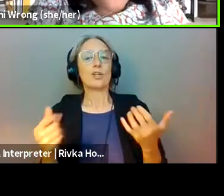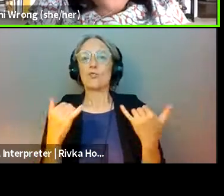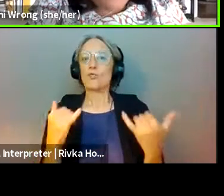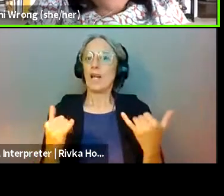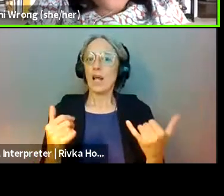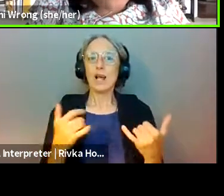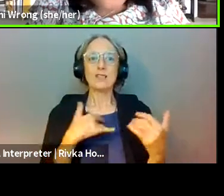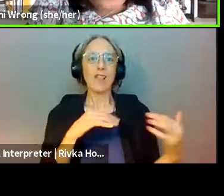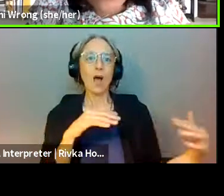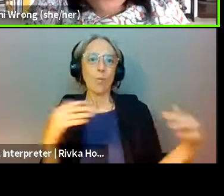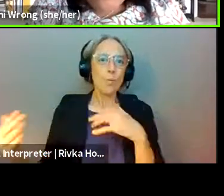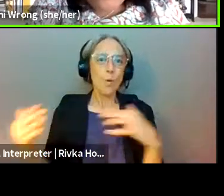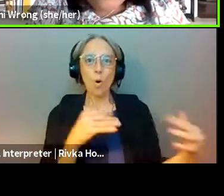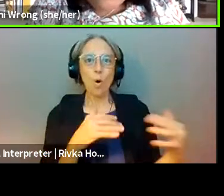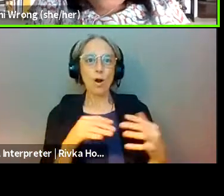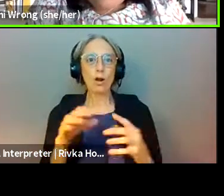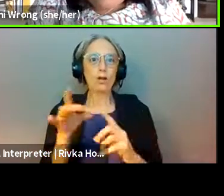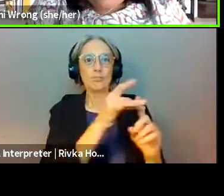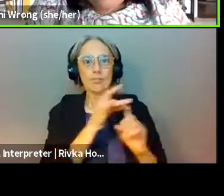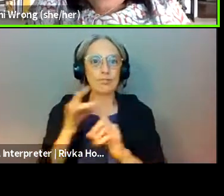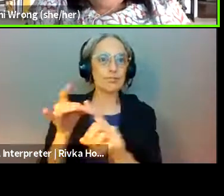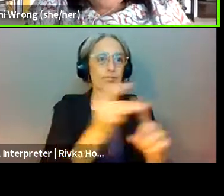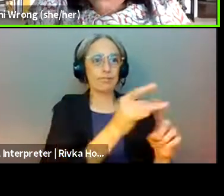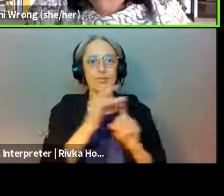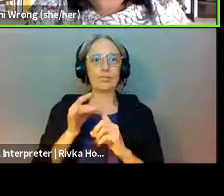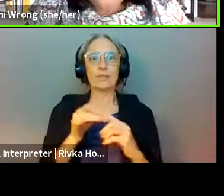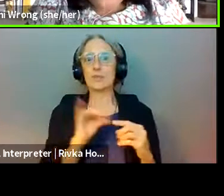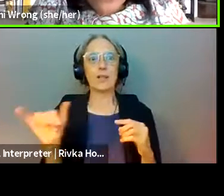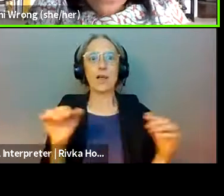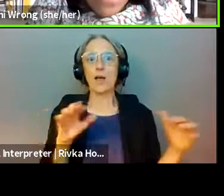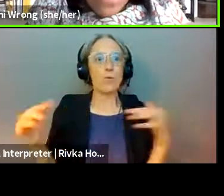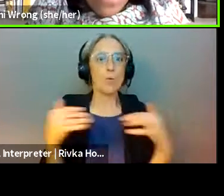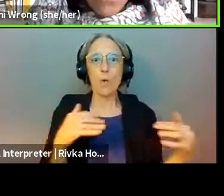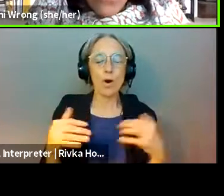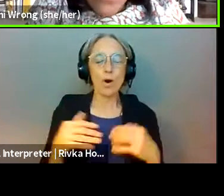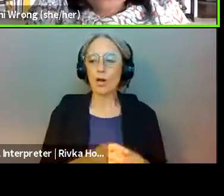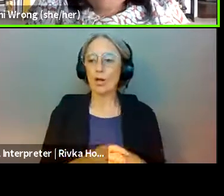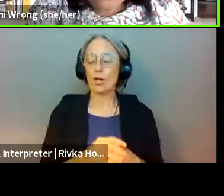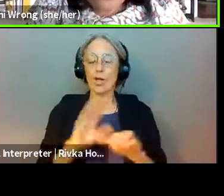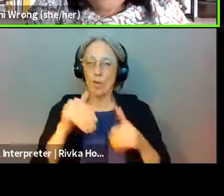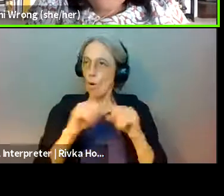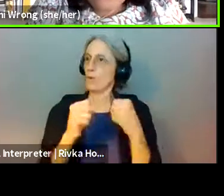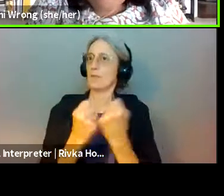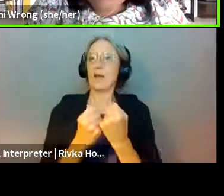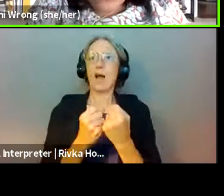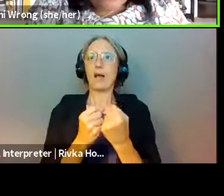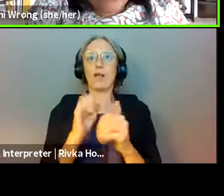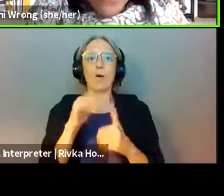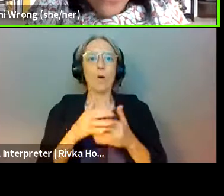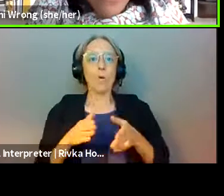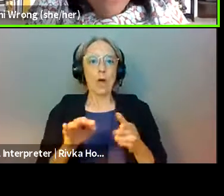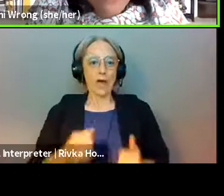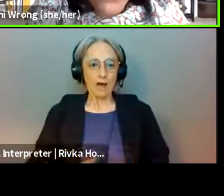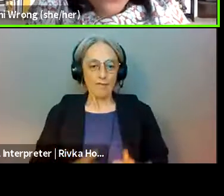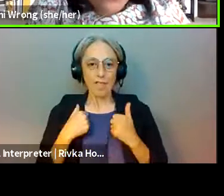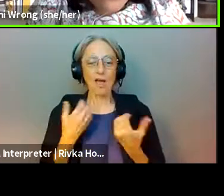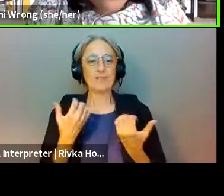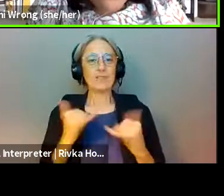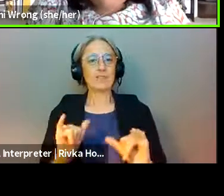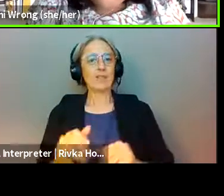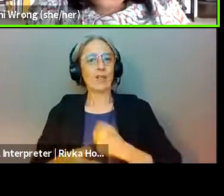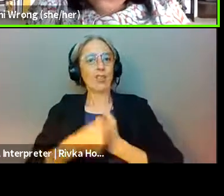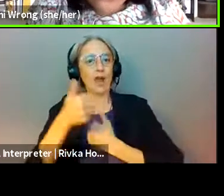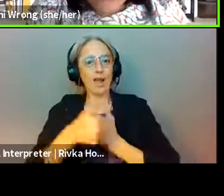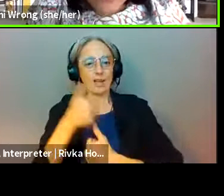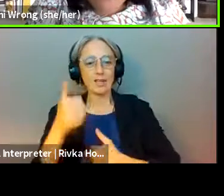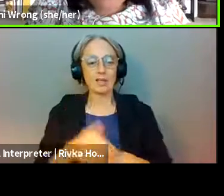now from this virus. Our whole society and way of life remains in peril